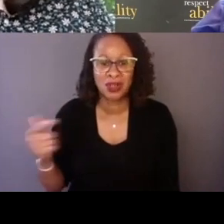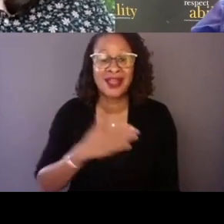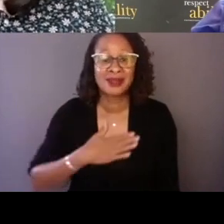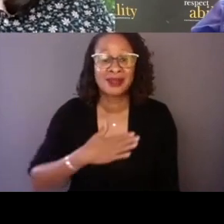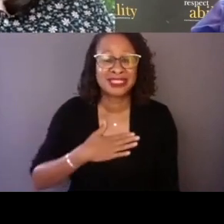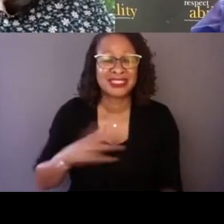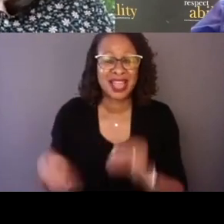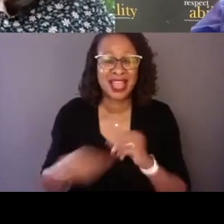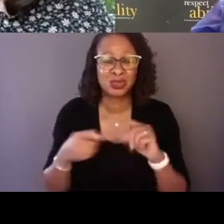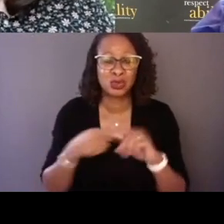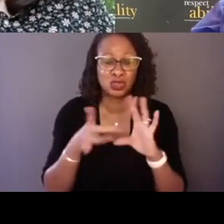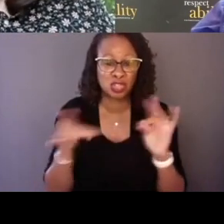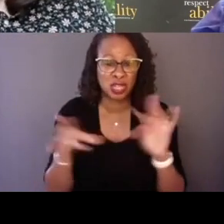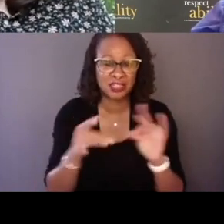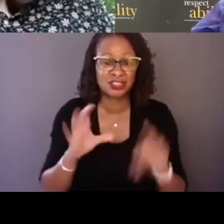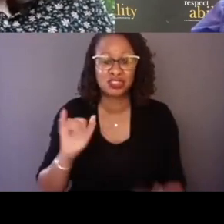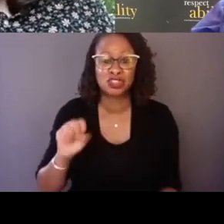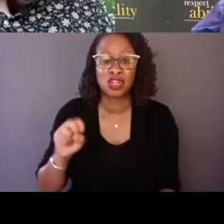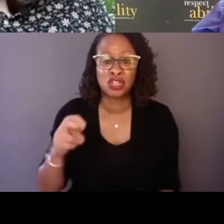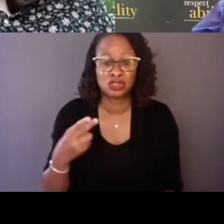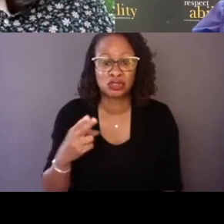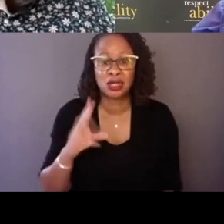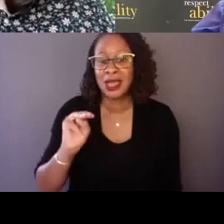chat? That's